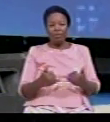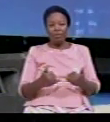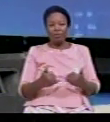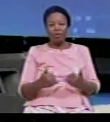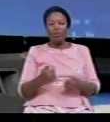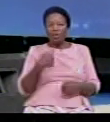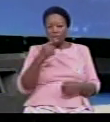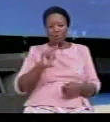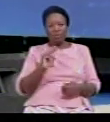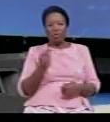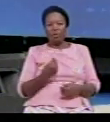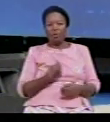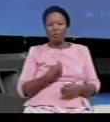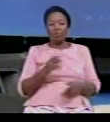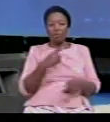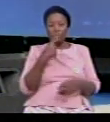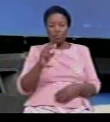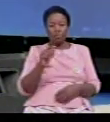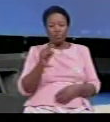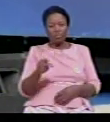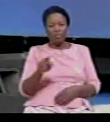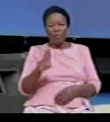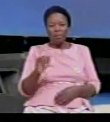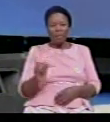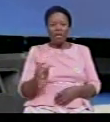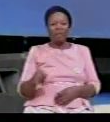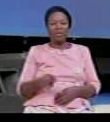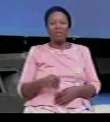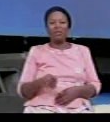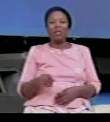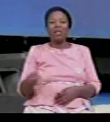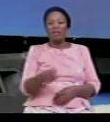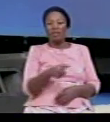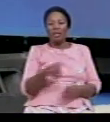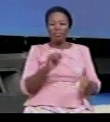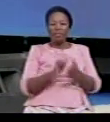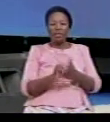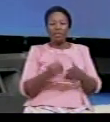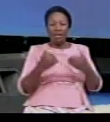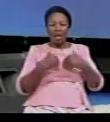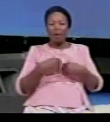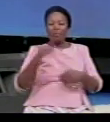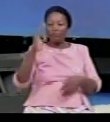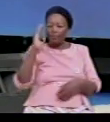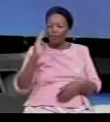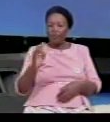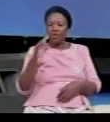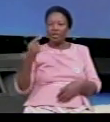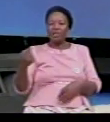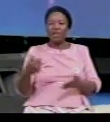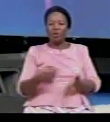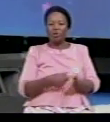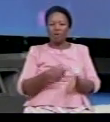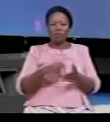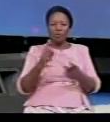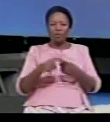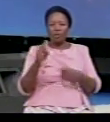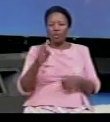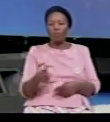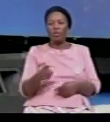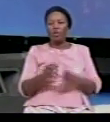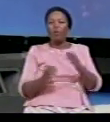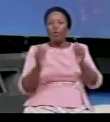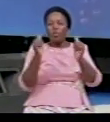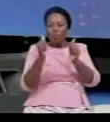you by them that have preached the gospel unto you with